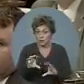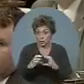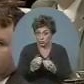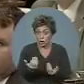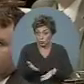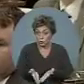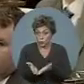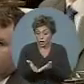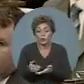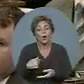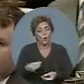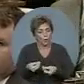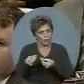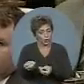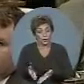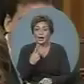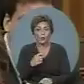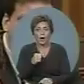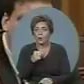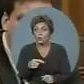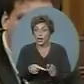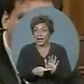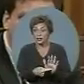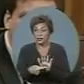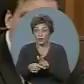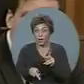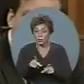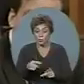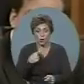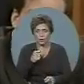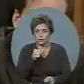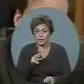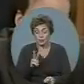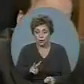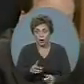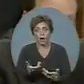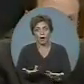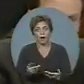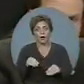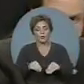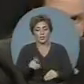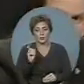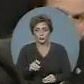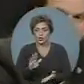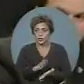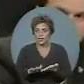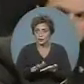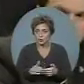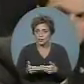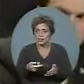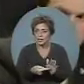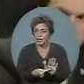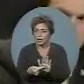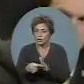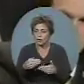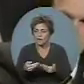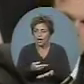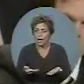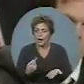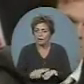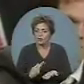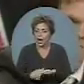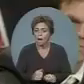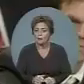date, they have not asked for any assistance. Can the minister tell Canadians what immediate steps he is taking to verify that